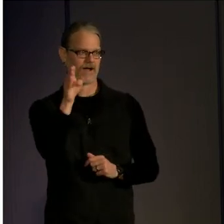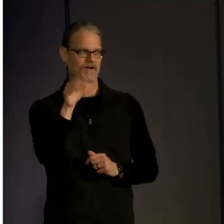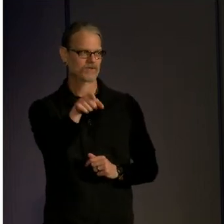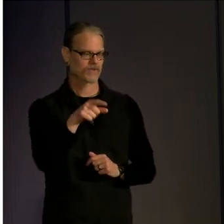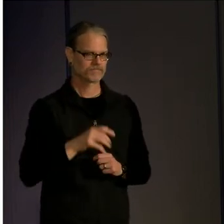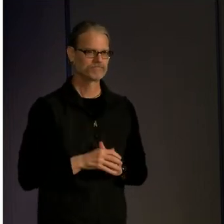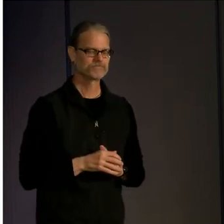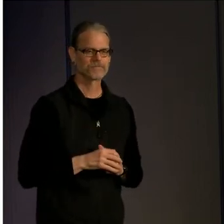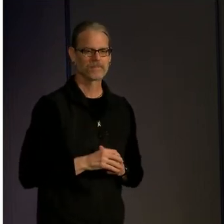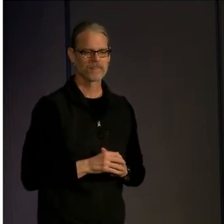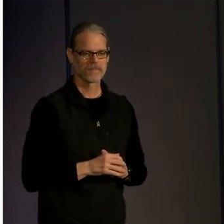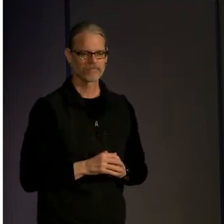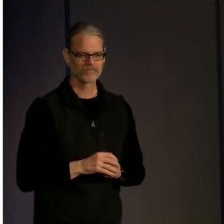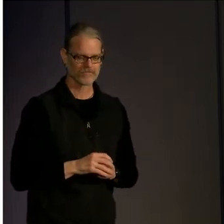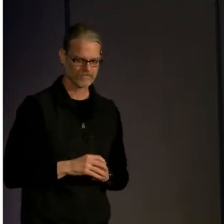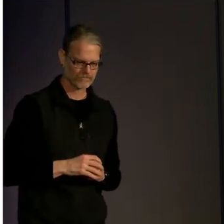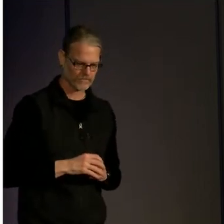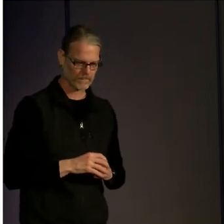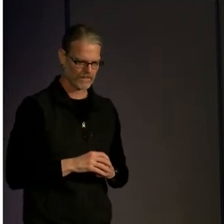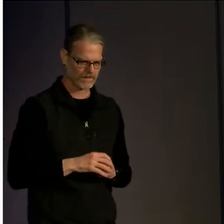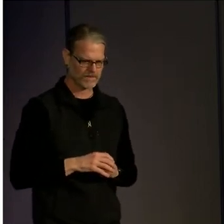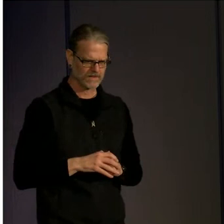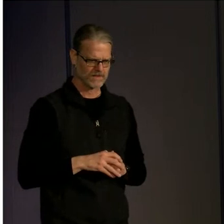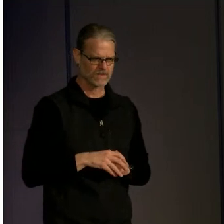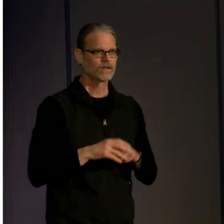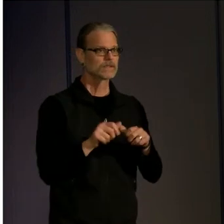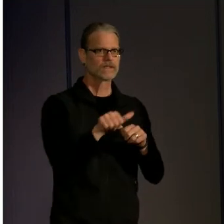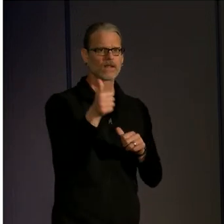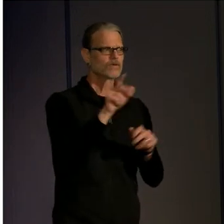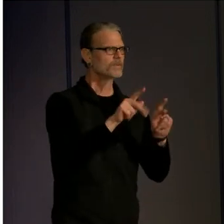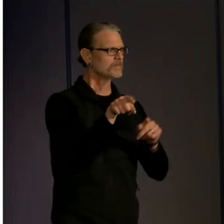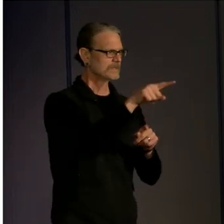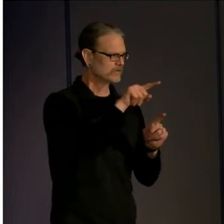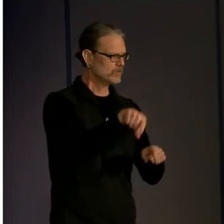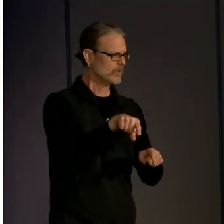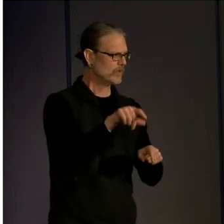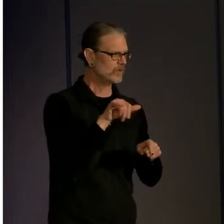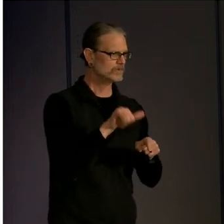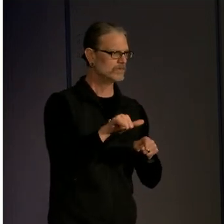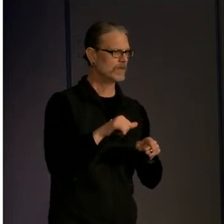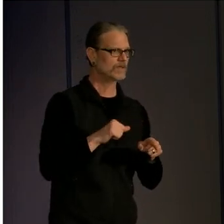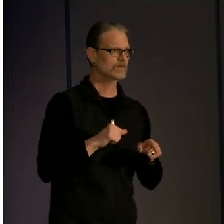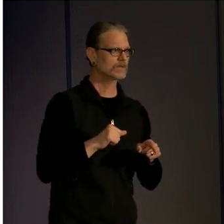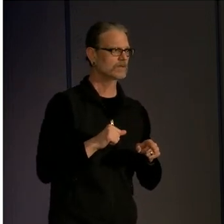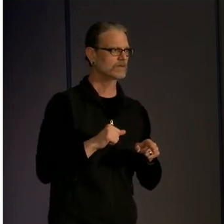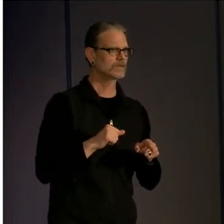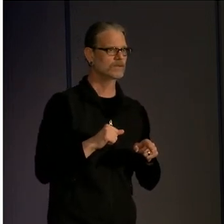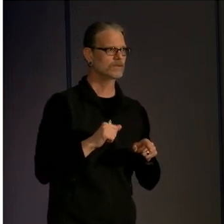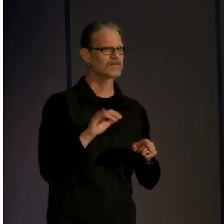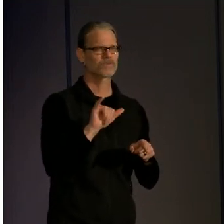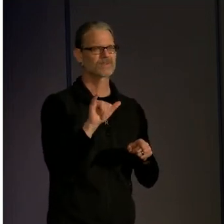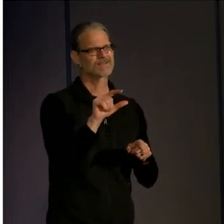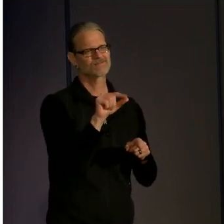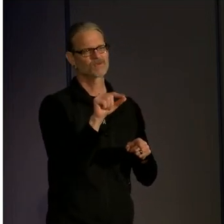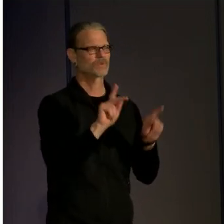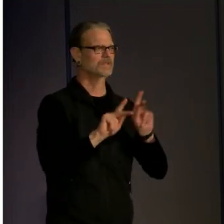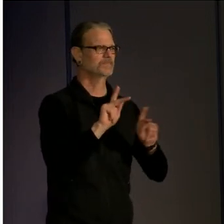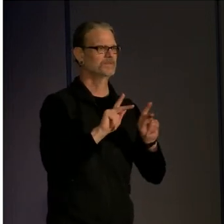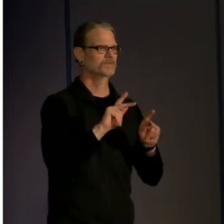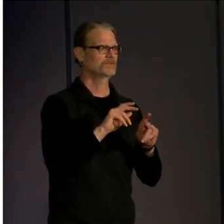was, by any chance, did anybody else attend that session? I would be surprised, because there was only like 20 people in the